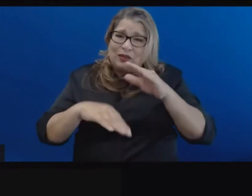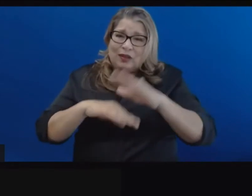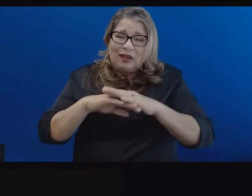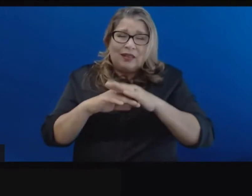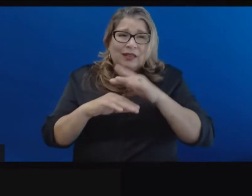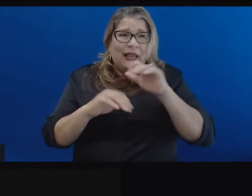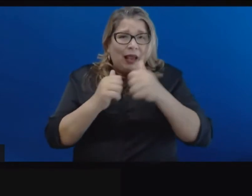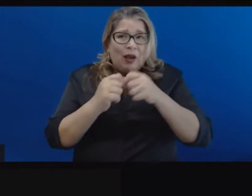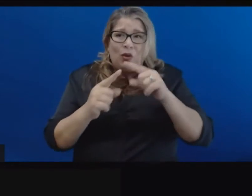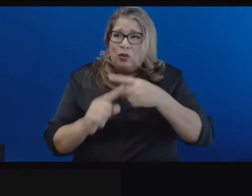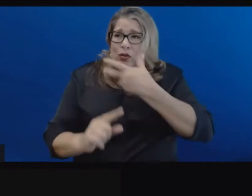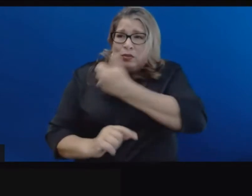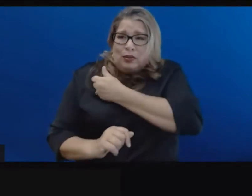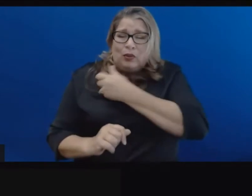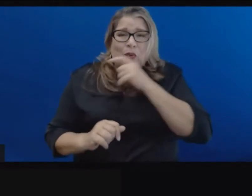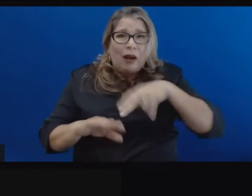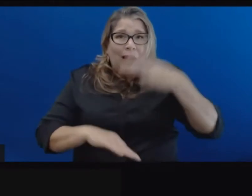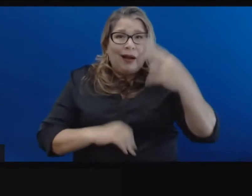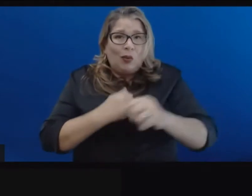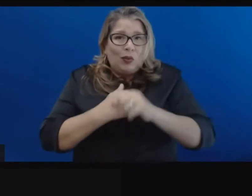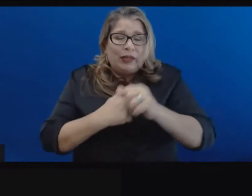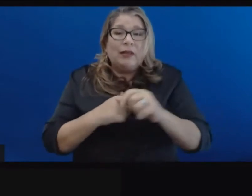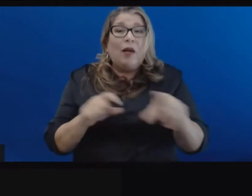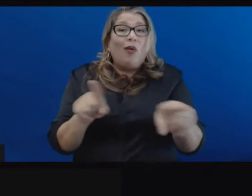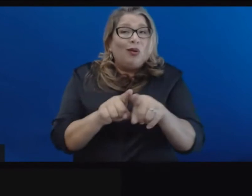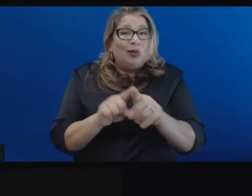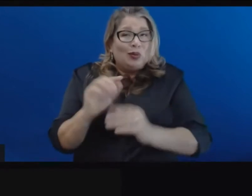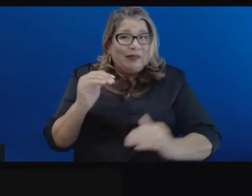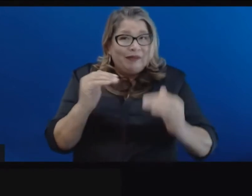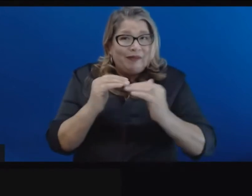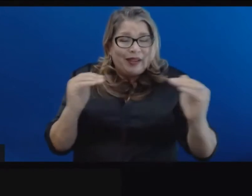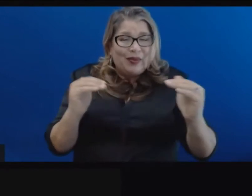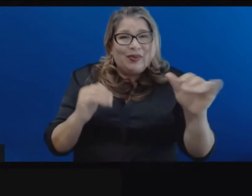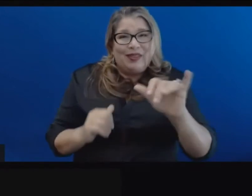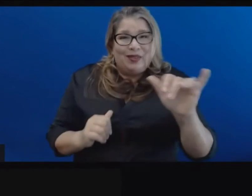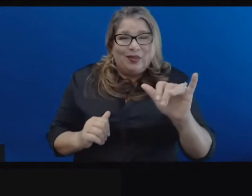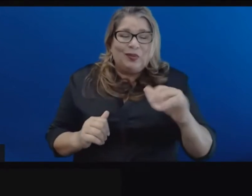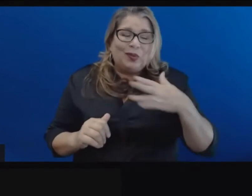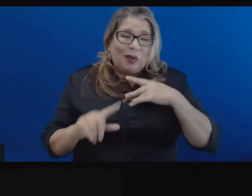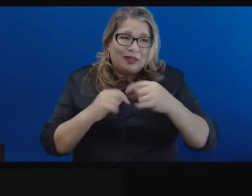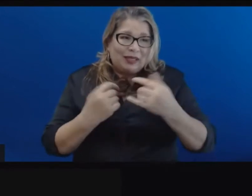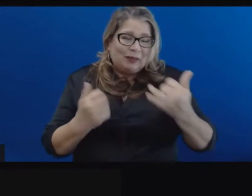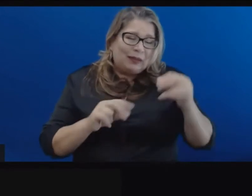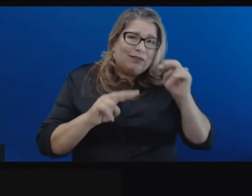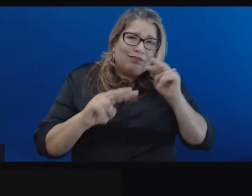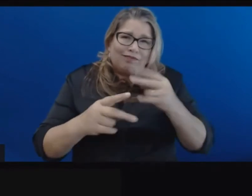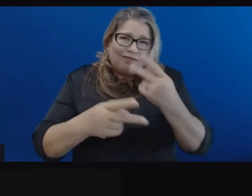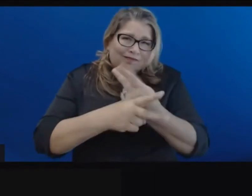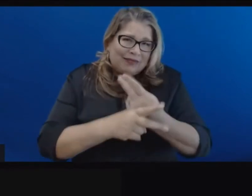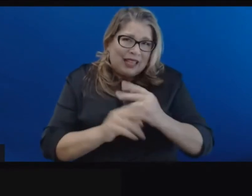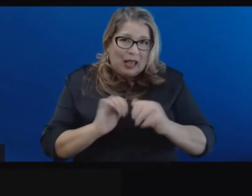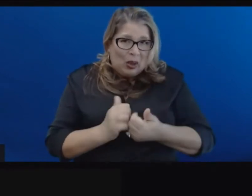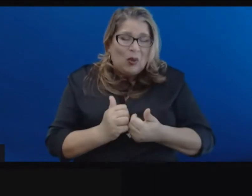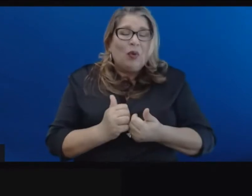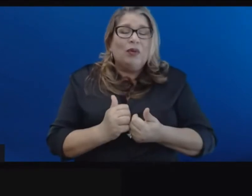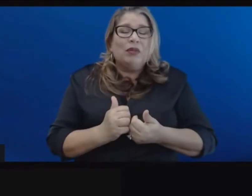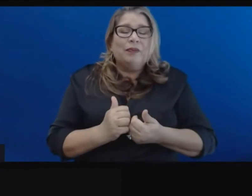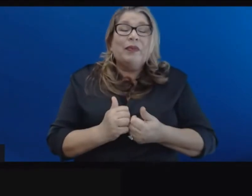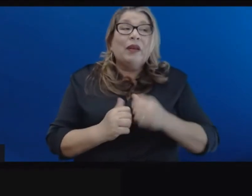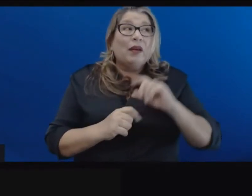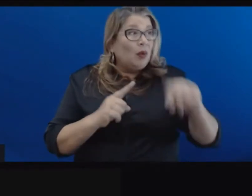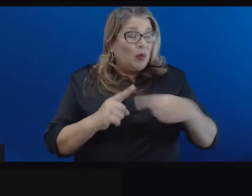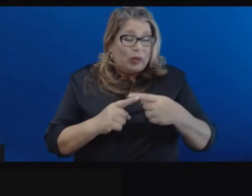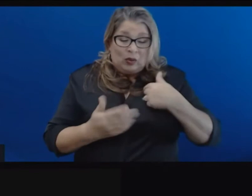and exposure is going to be key. And that's what the teams are looking at now. And we will be coming to you soon with some guidance